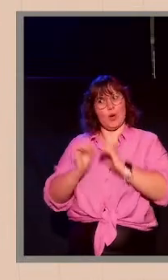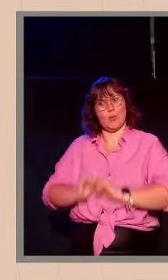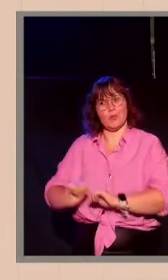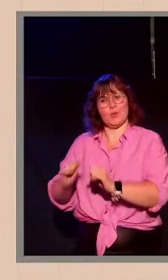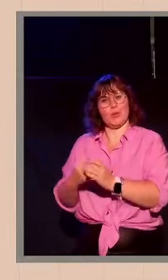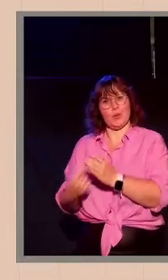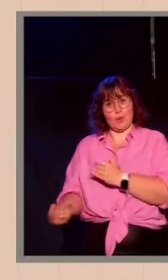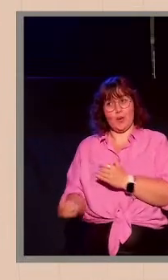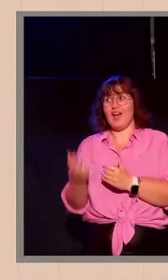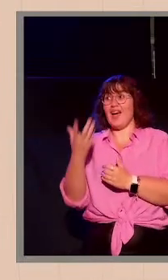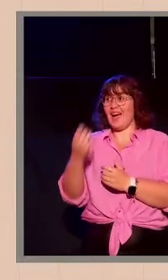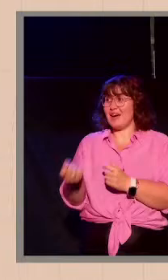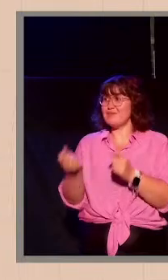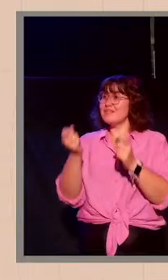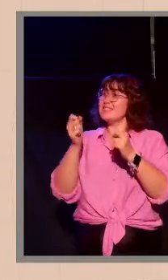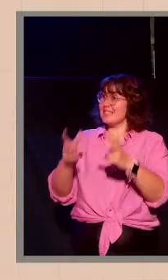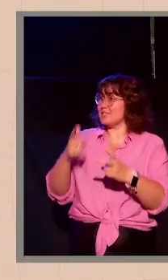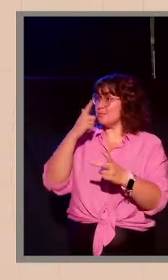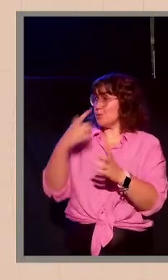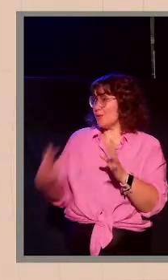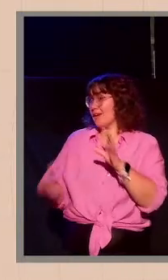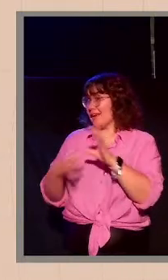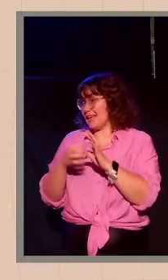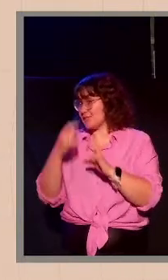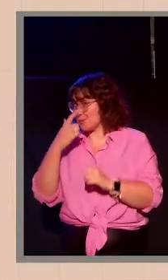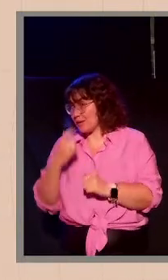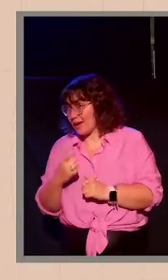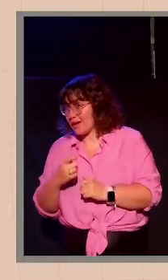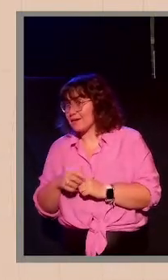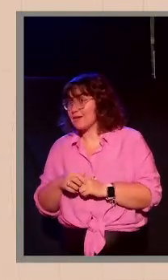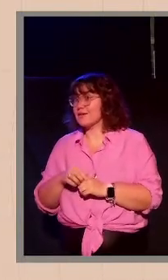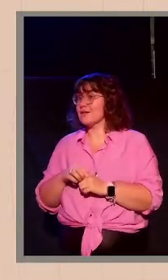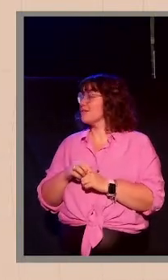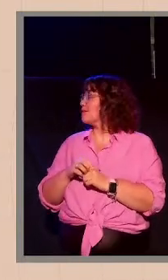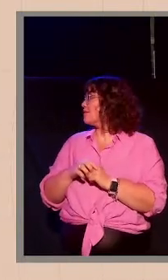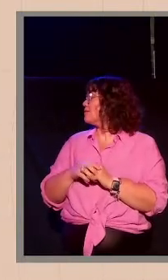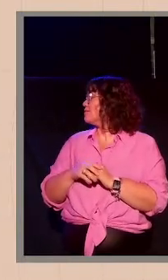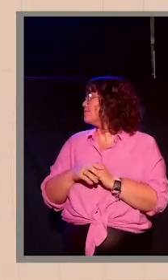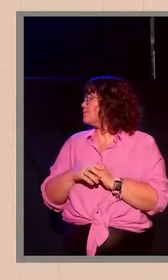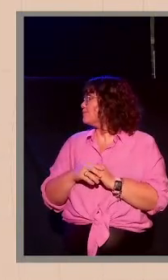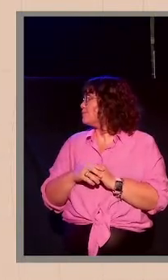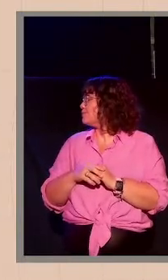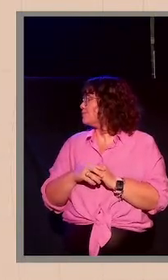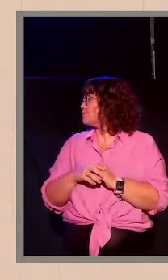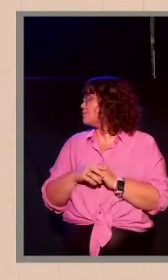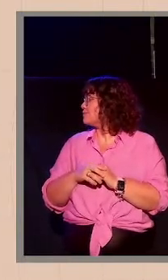There are systems that use Bluetooth. Quite a few sort of